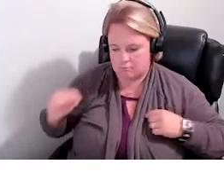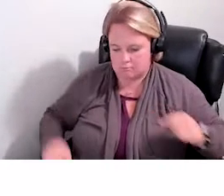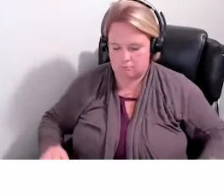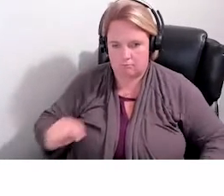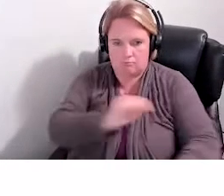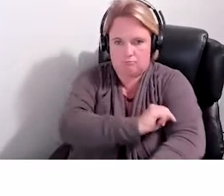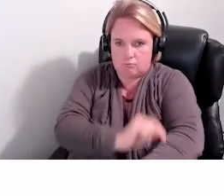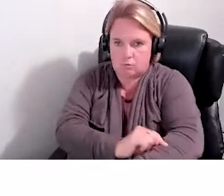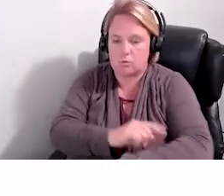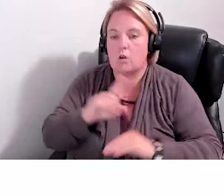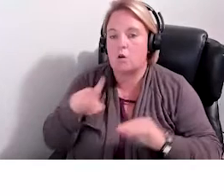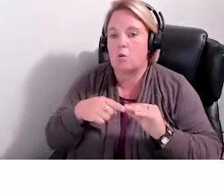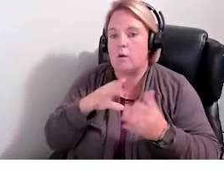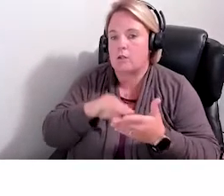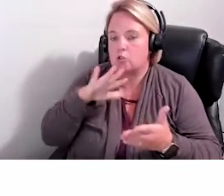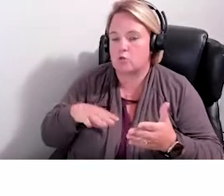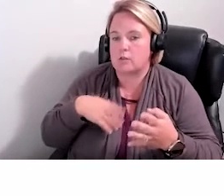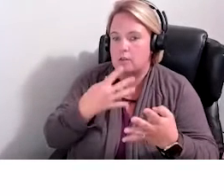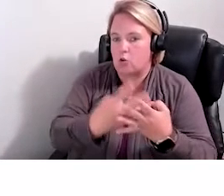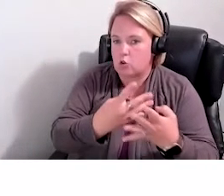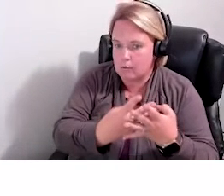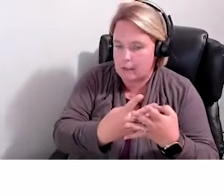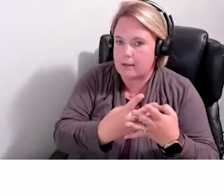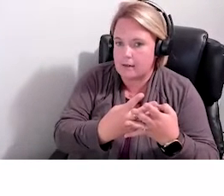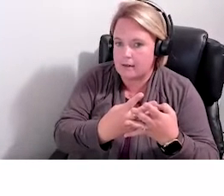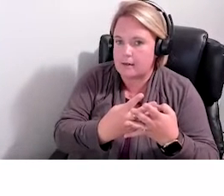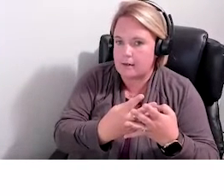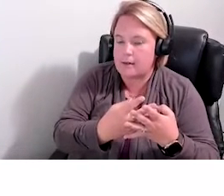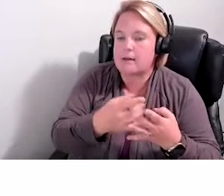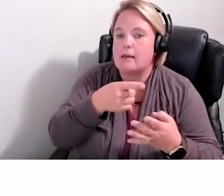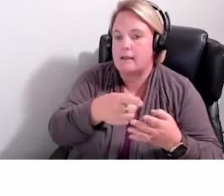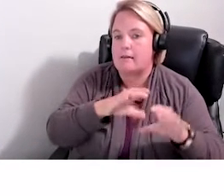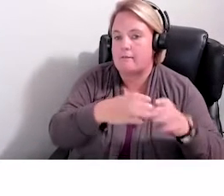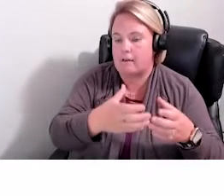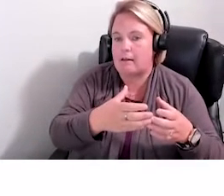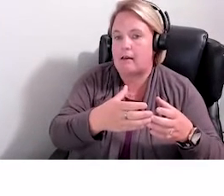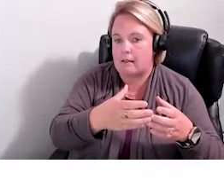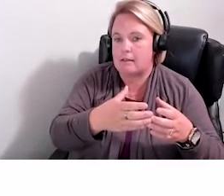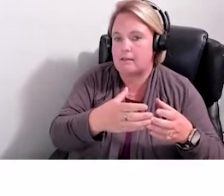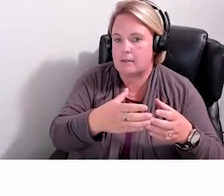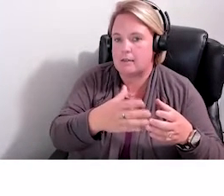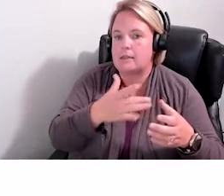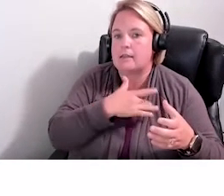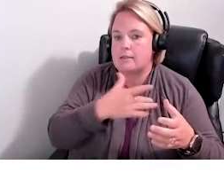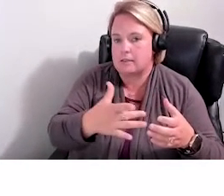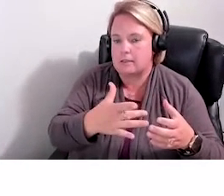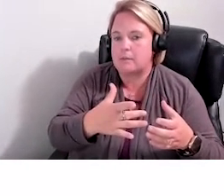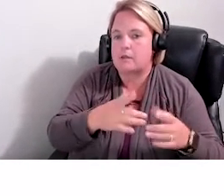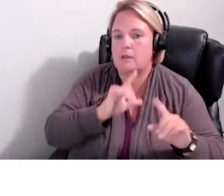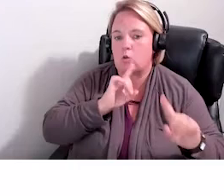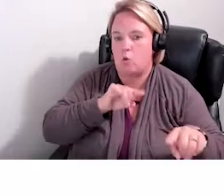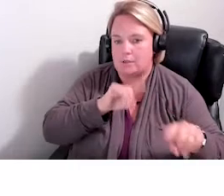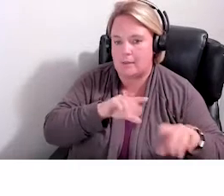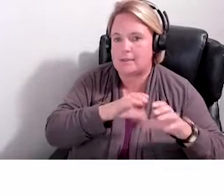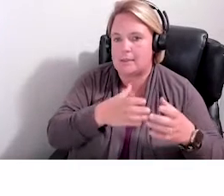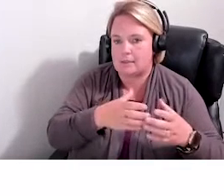is incarcerated or somebody is incarcerated and is taking college courses, they are generally correspondence courses. So meaning